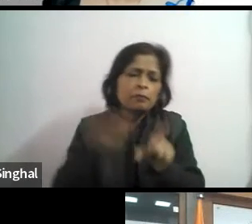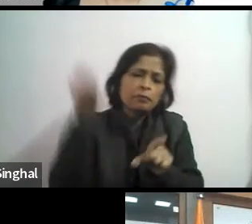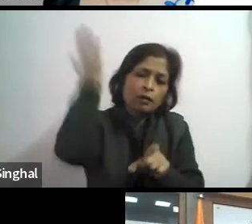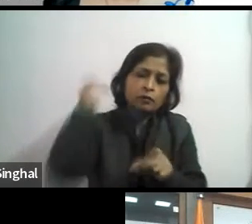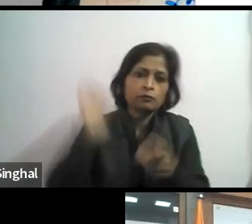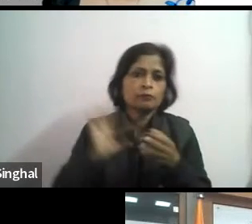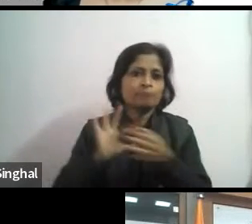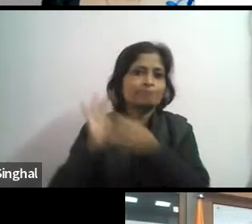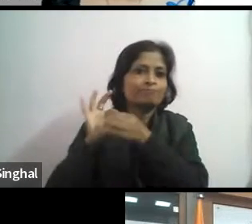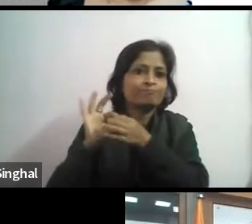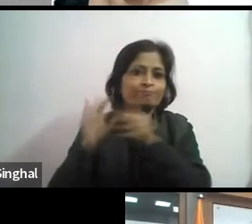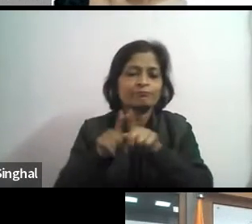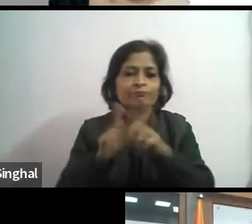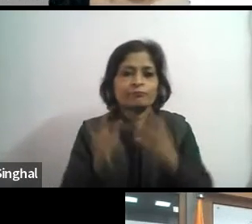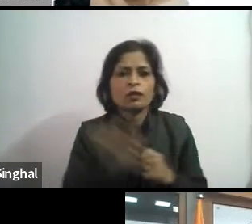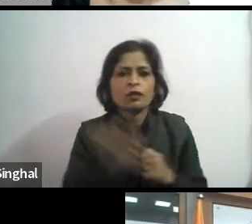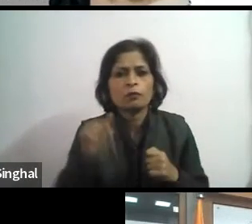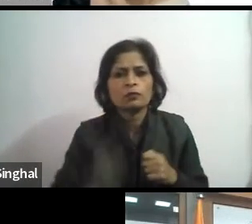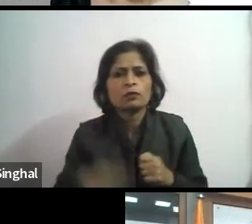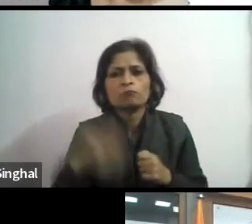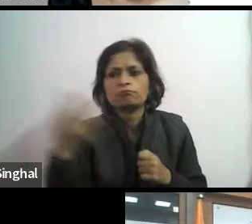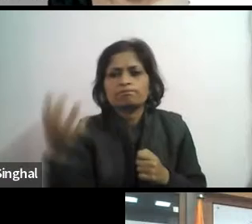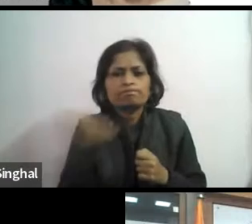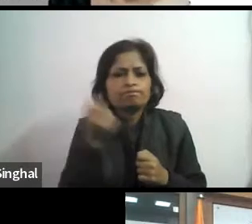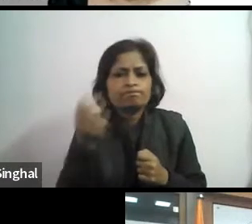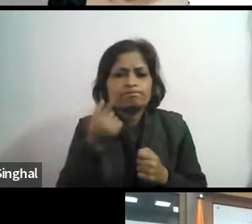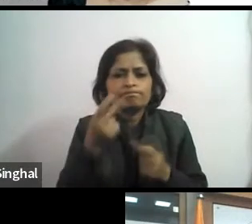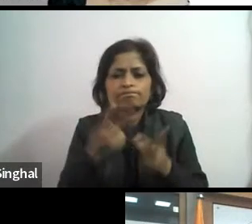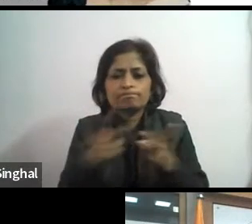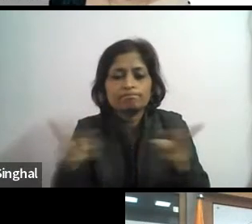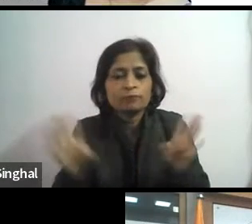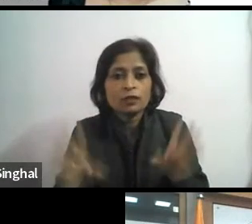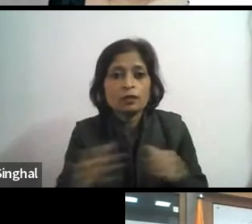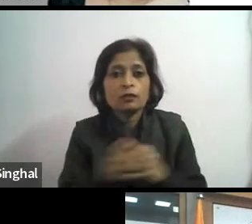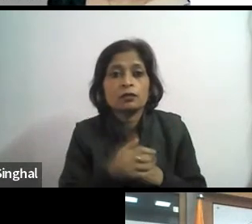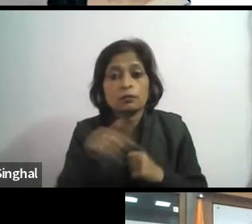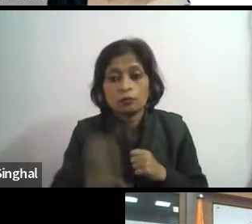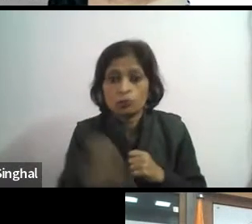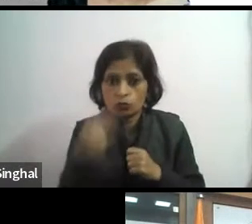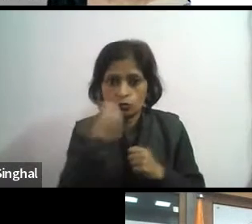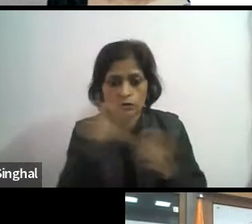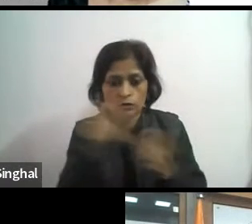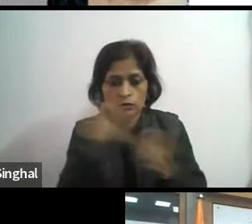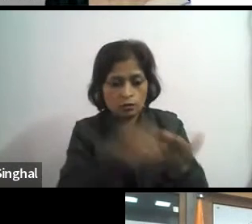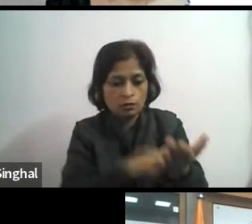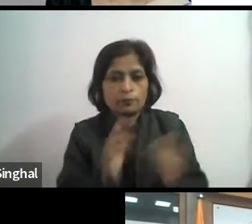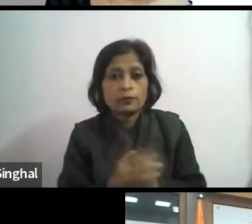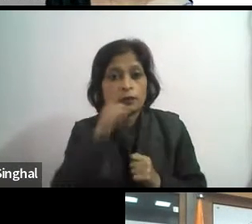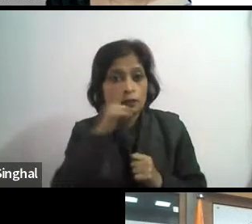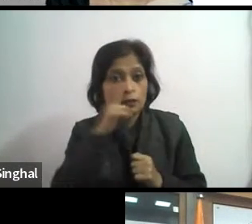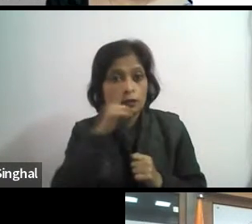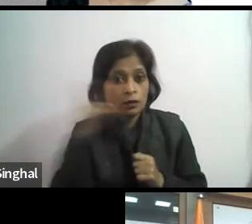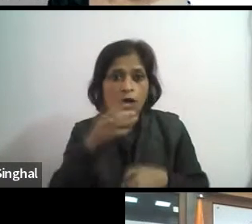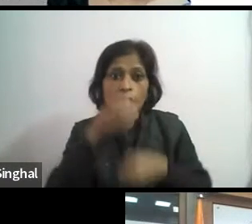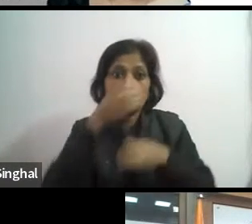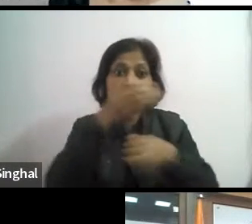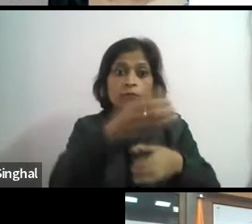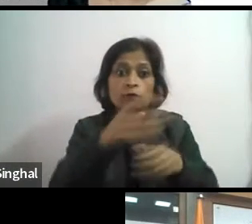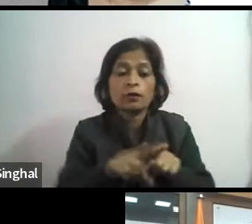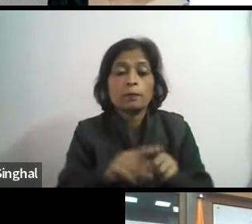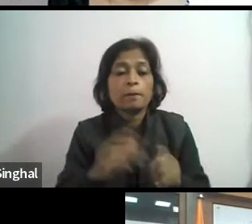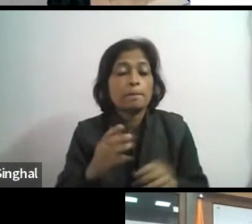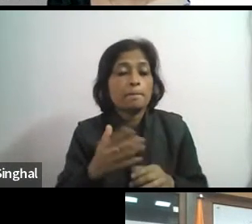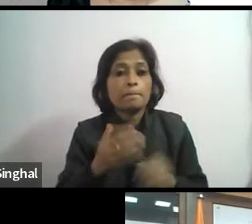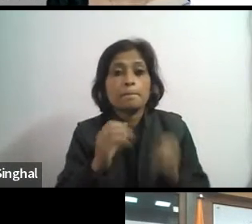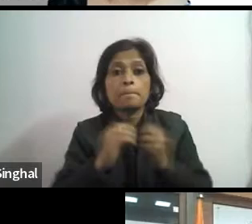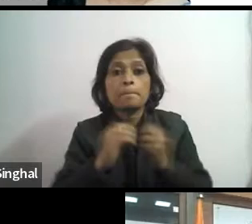numerous achievements, a few warrant a definite mention. She has been awarded the Best Vice Chancellor